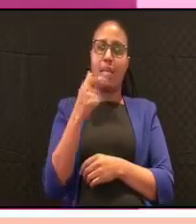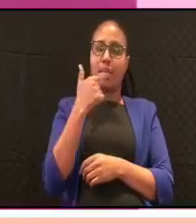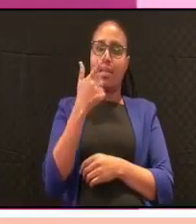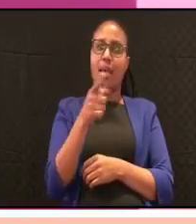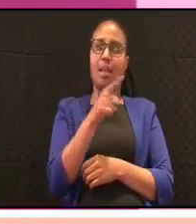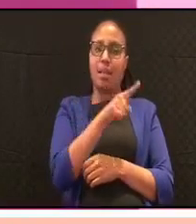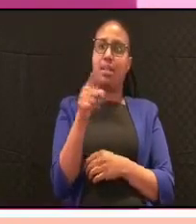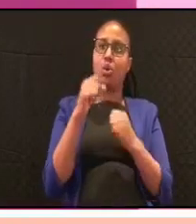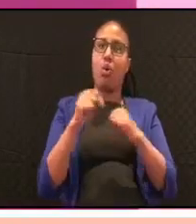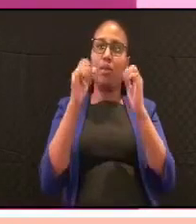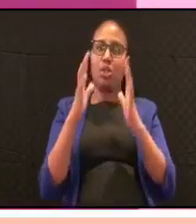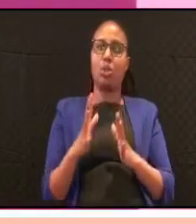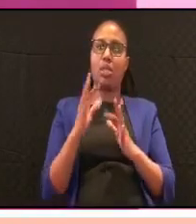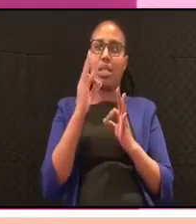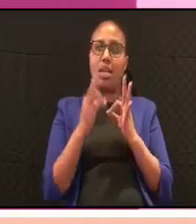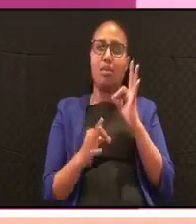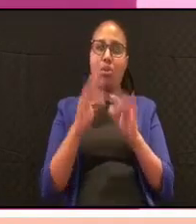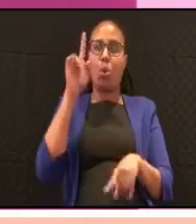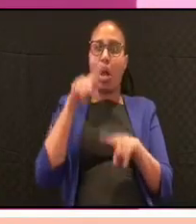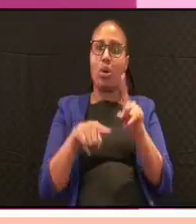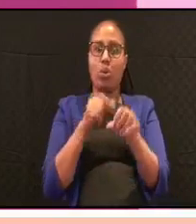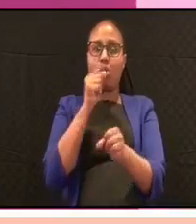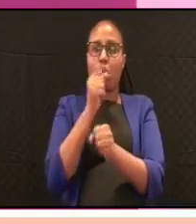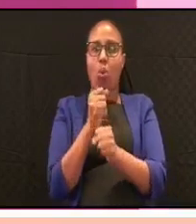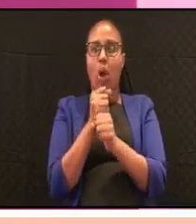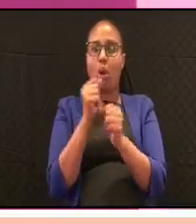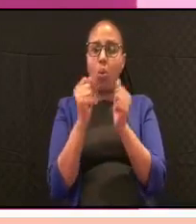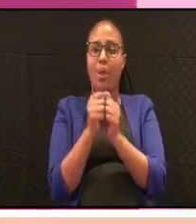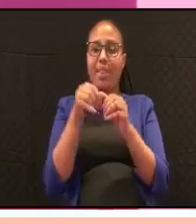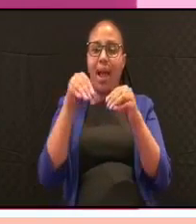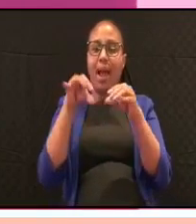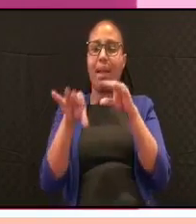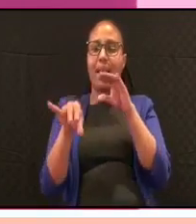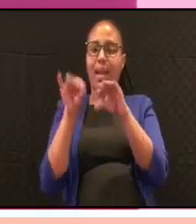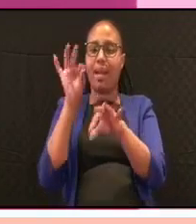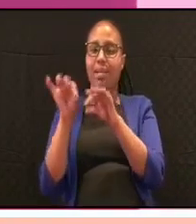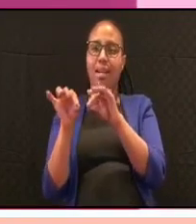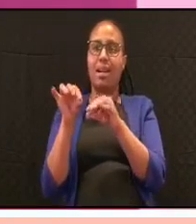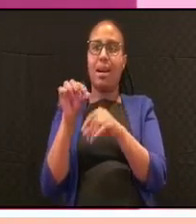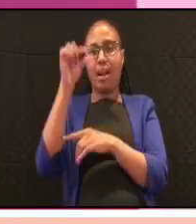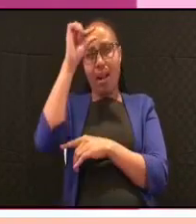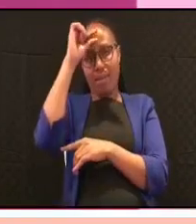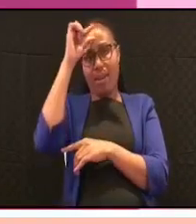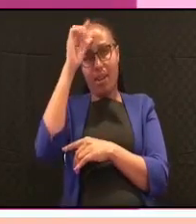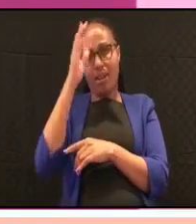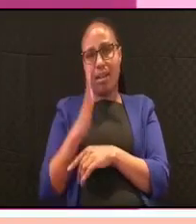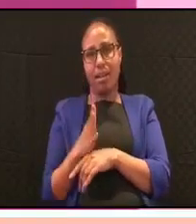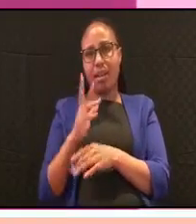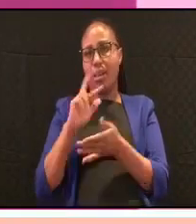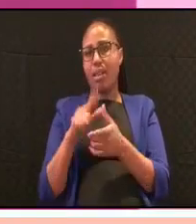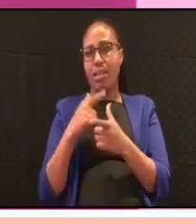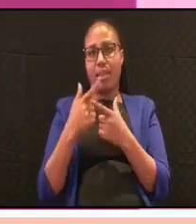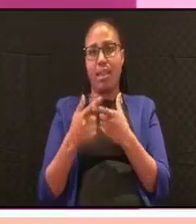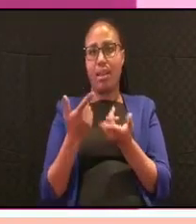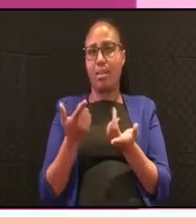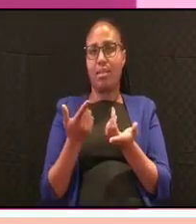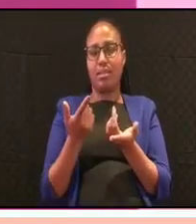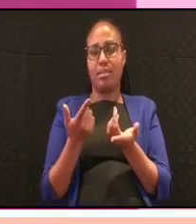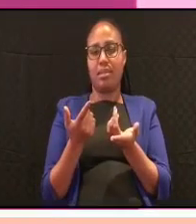these officials, if you cannot work with an elected governor, the choices are very